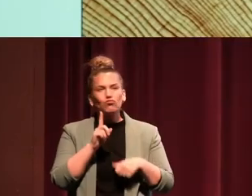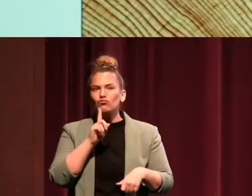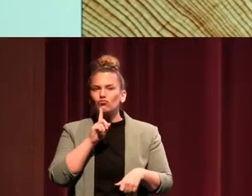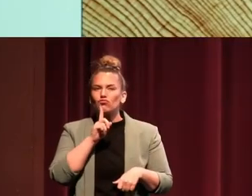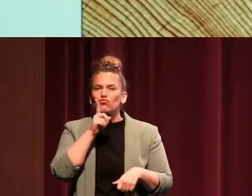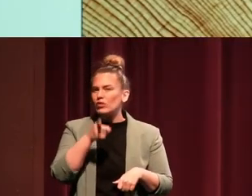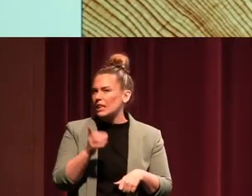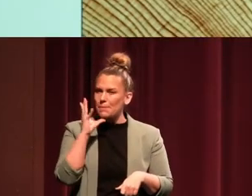really beautiful.